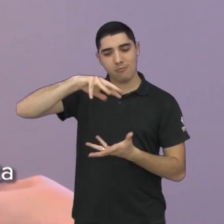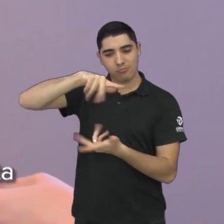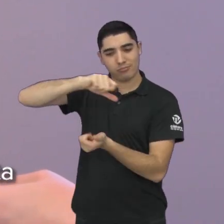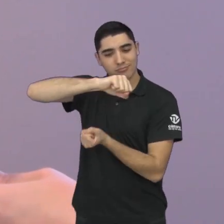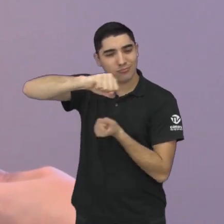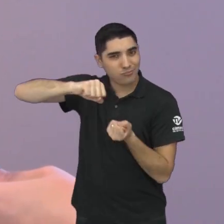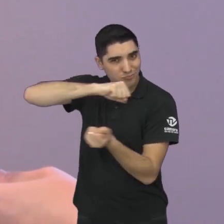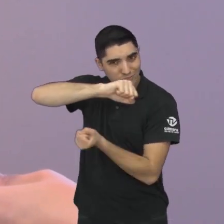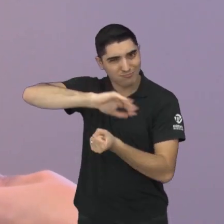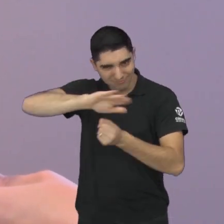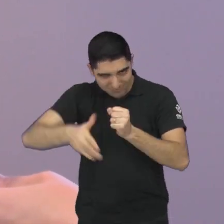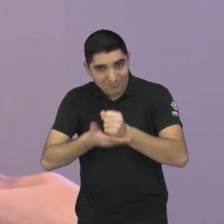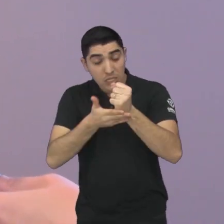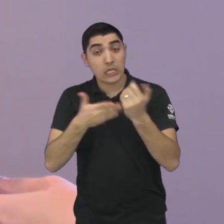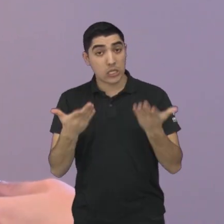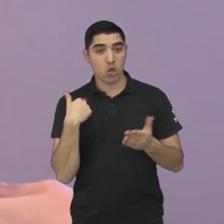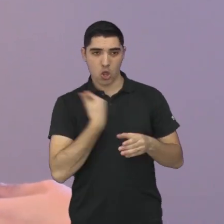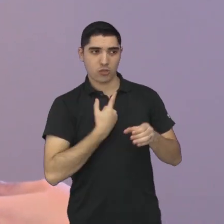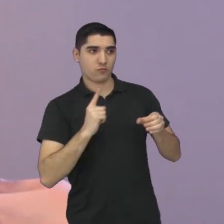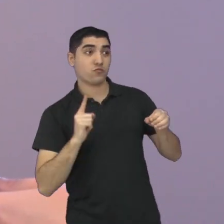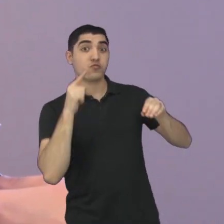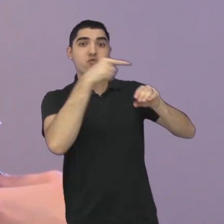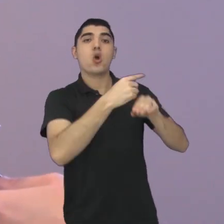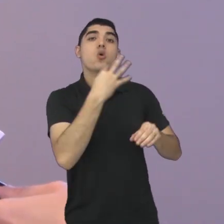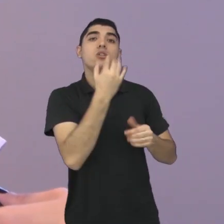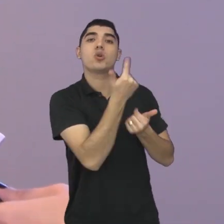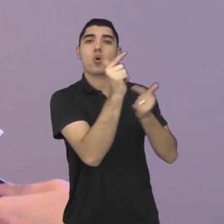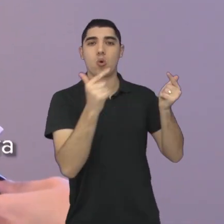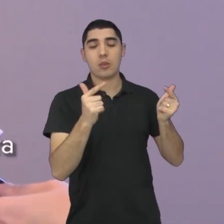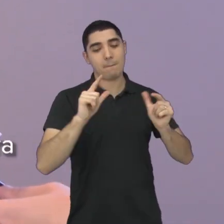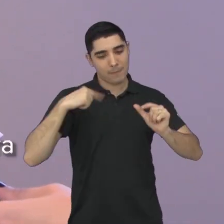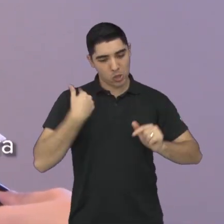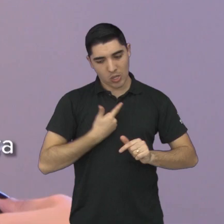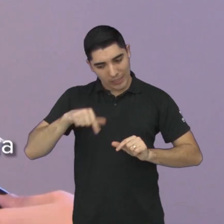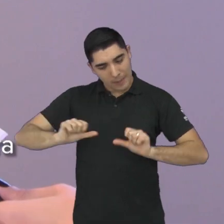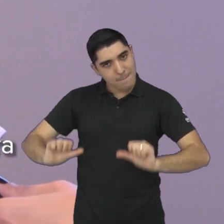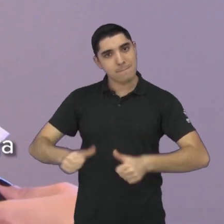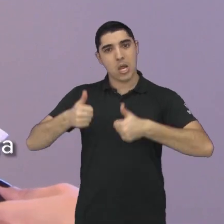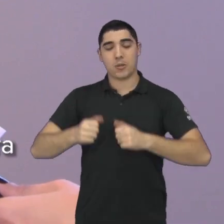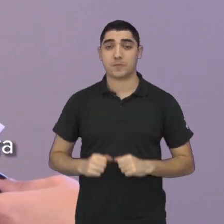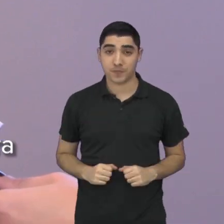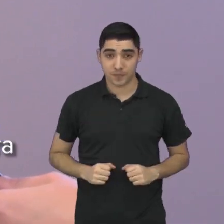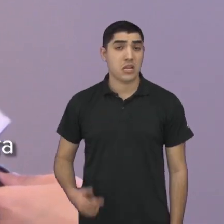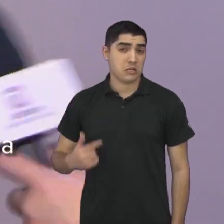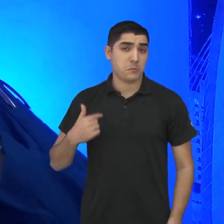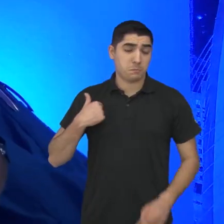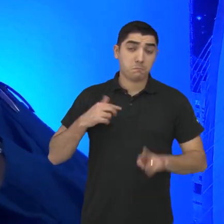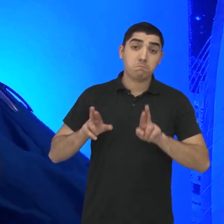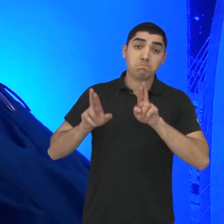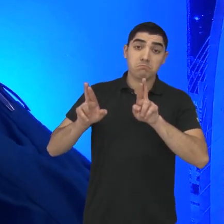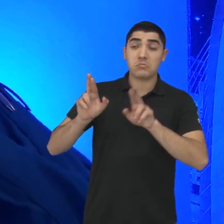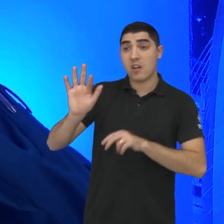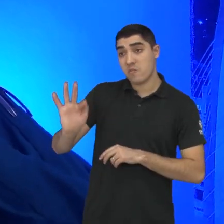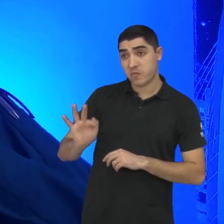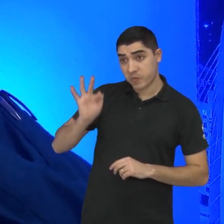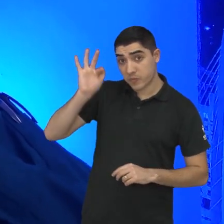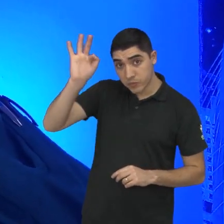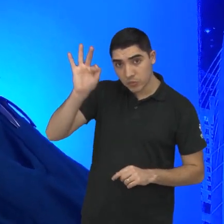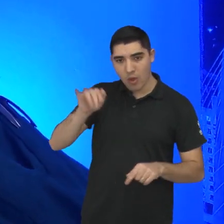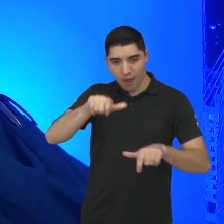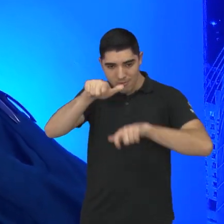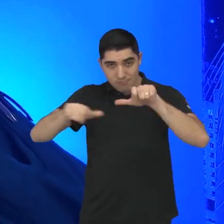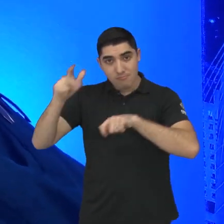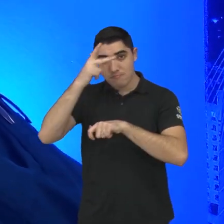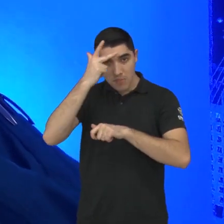as a planet. So the advancement of human spaceflight is really about helping us be better here on Earth. I hope that someday